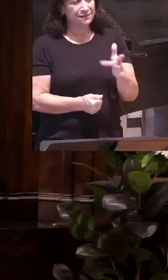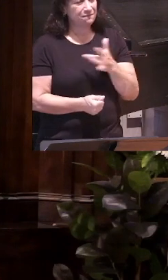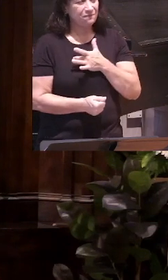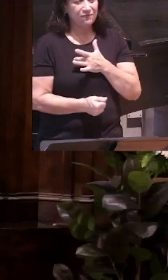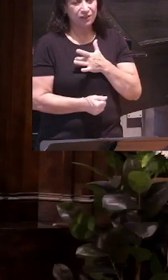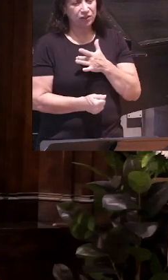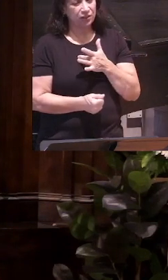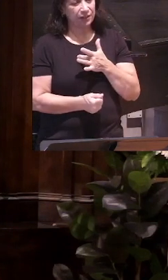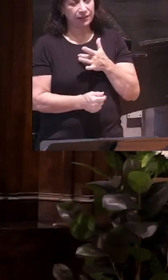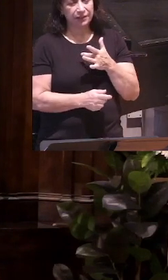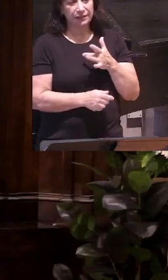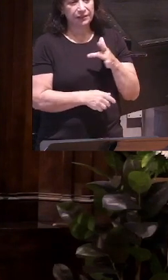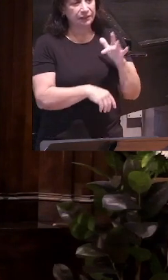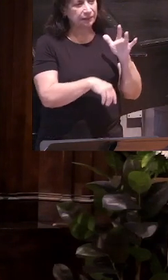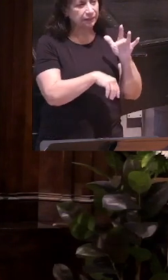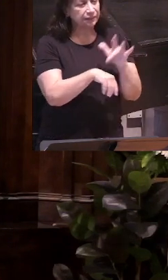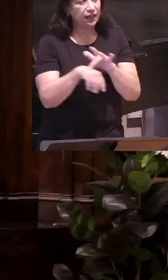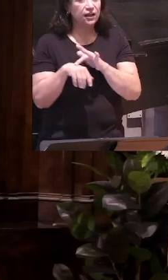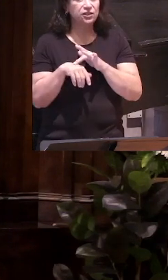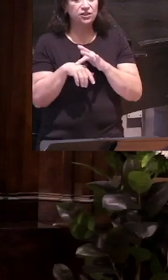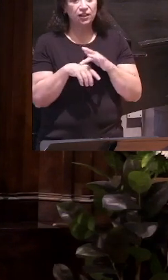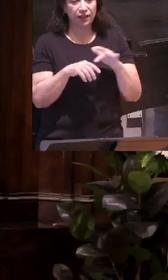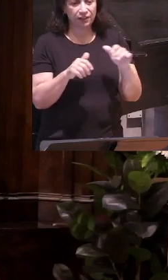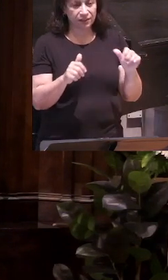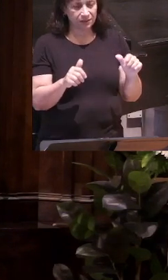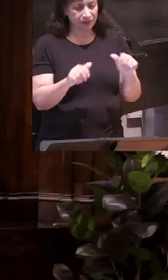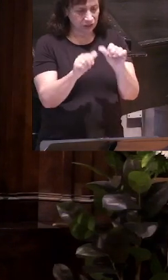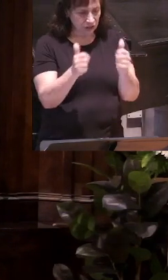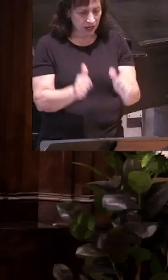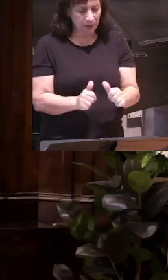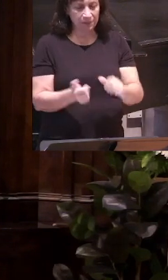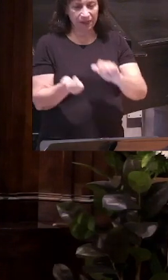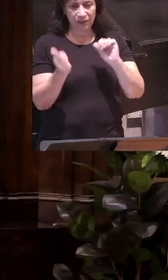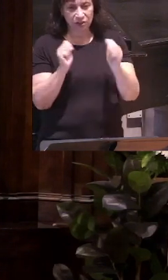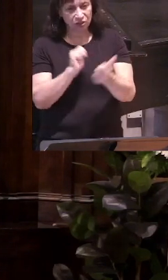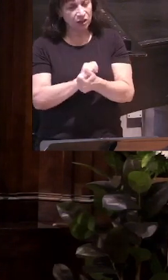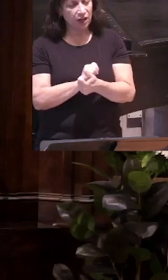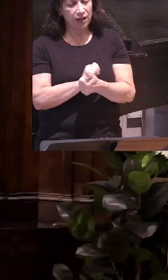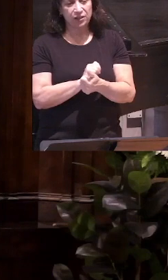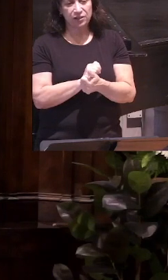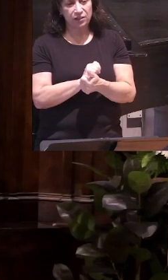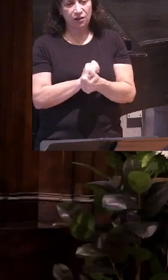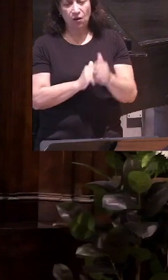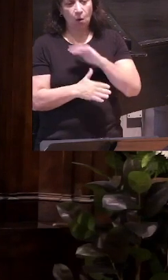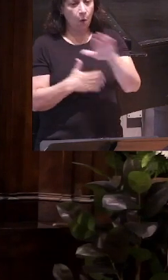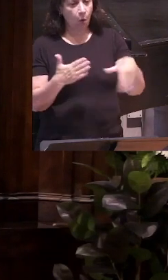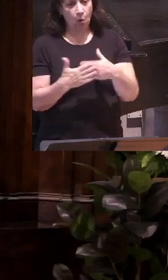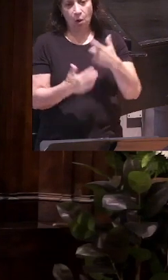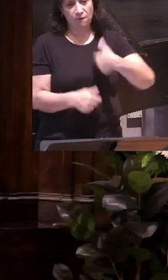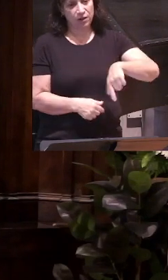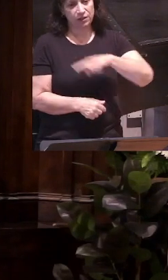convictions touched and shaped and changed us all.